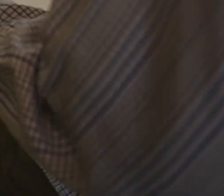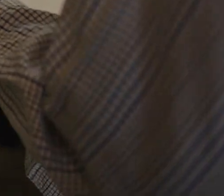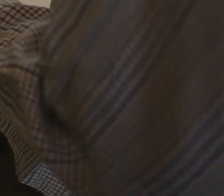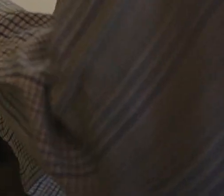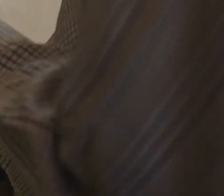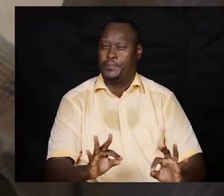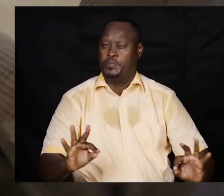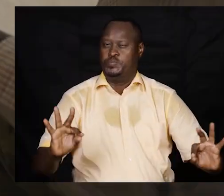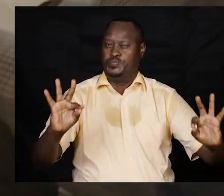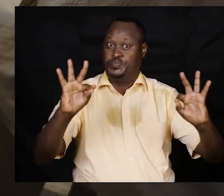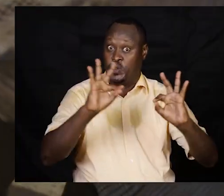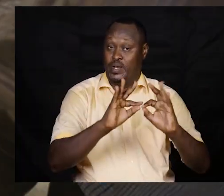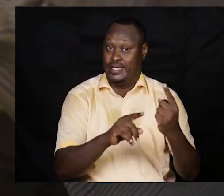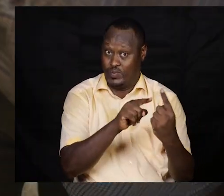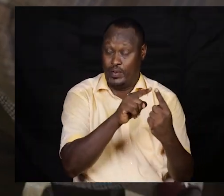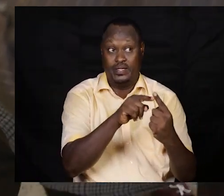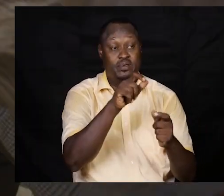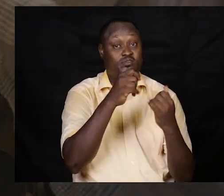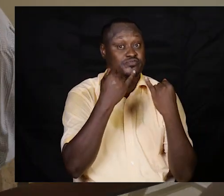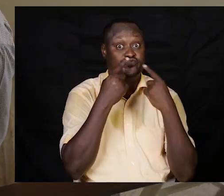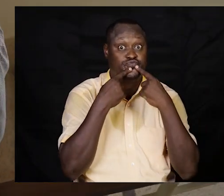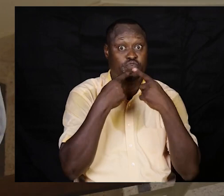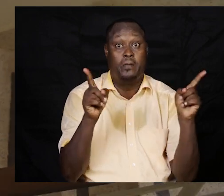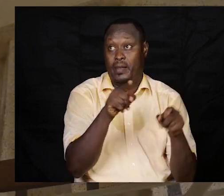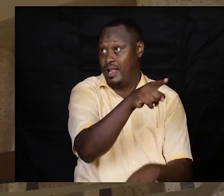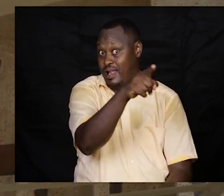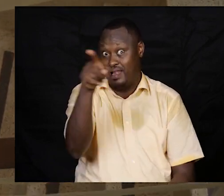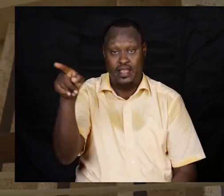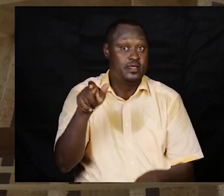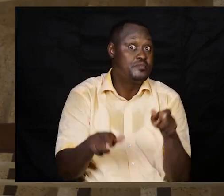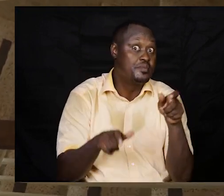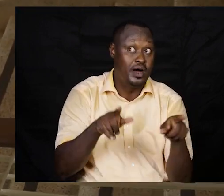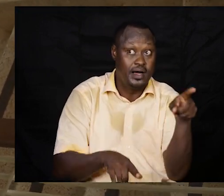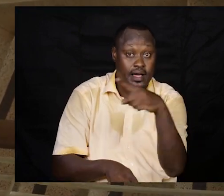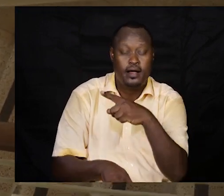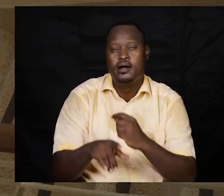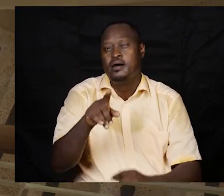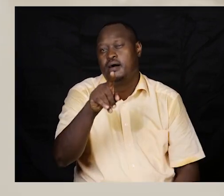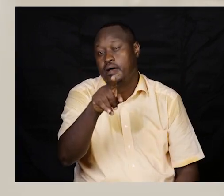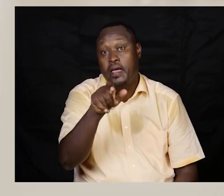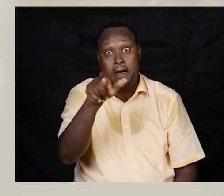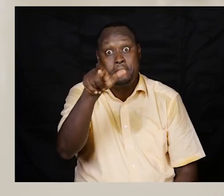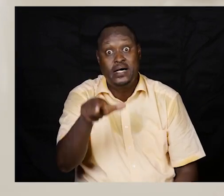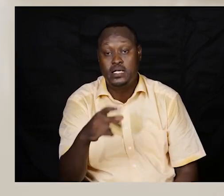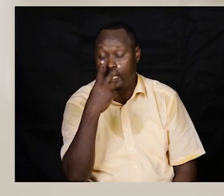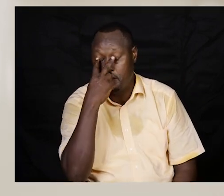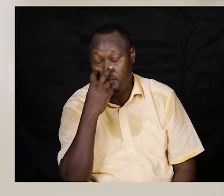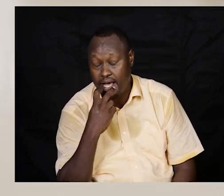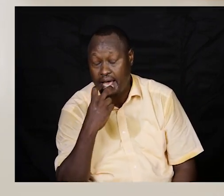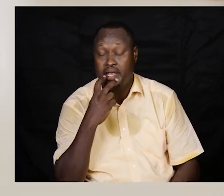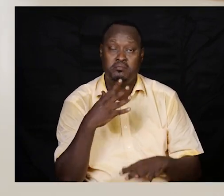family. To everybody out there, persons with visual impairment or any other